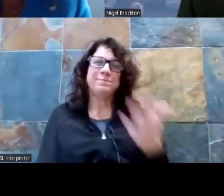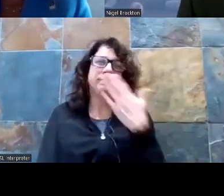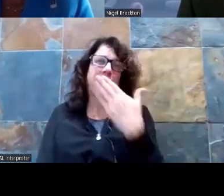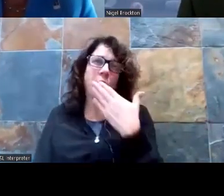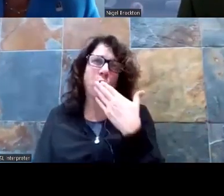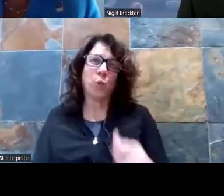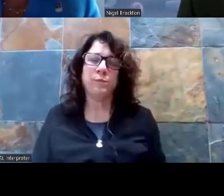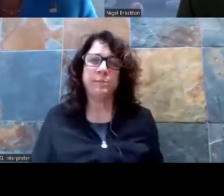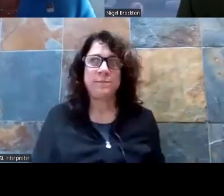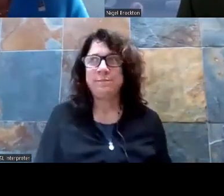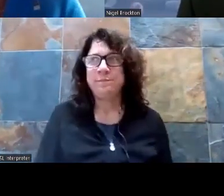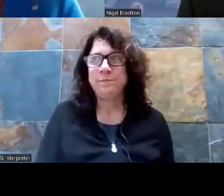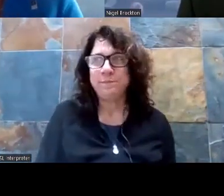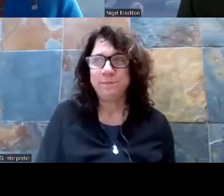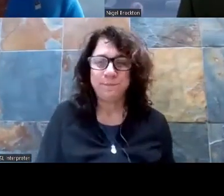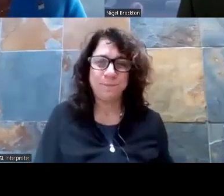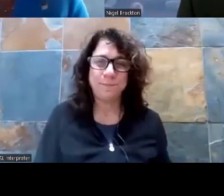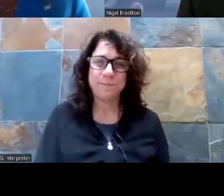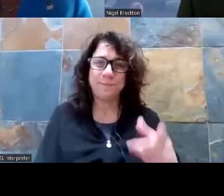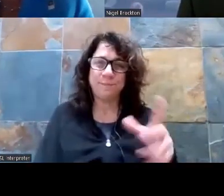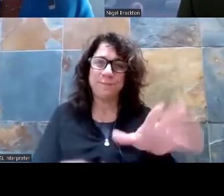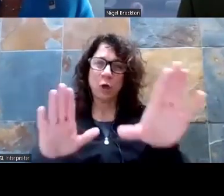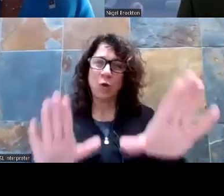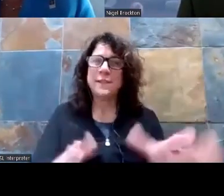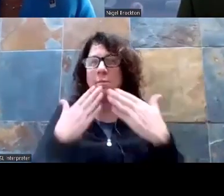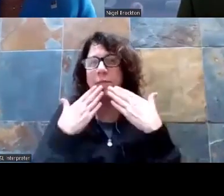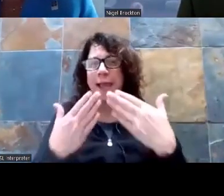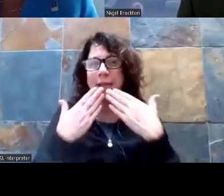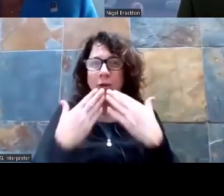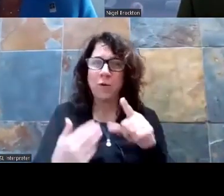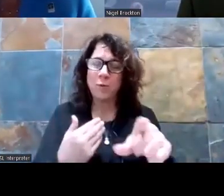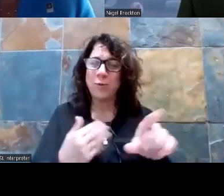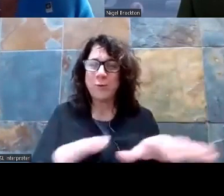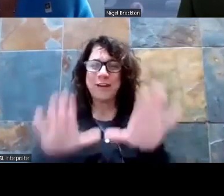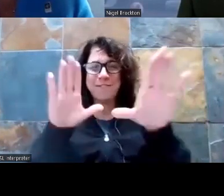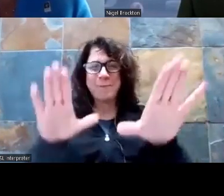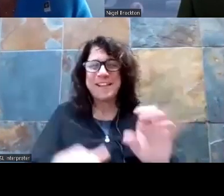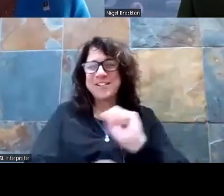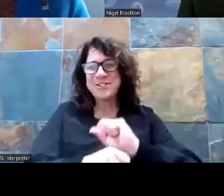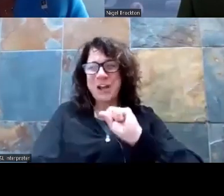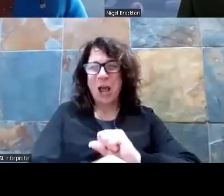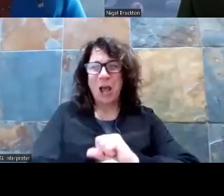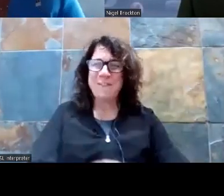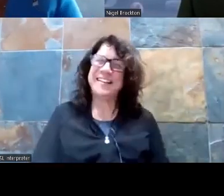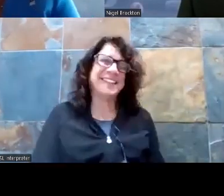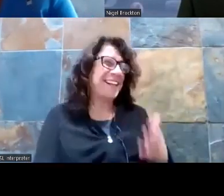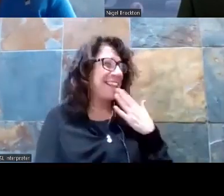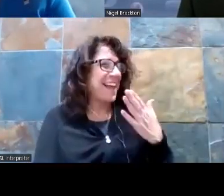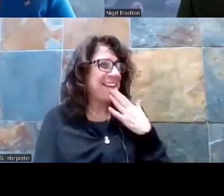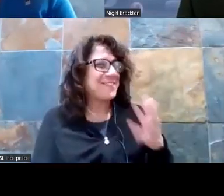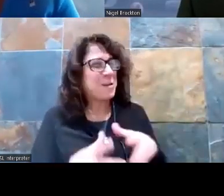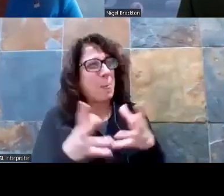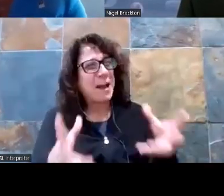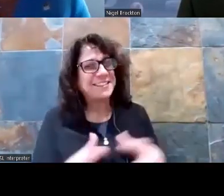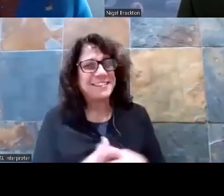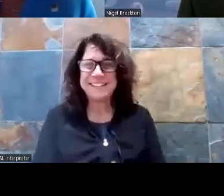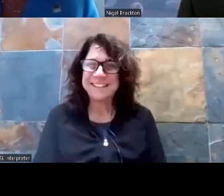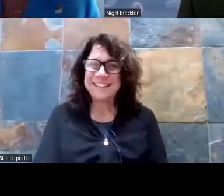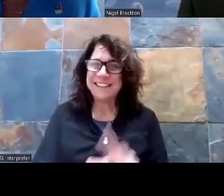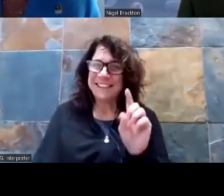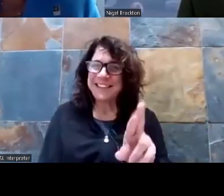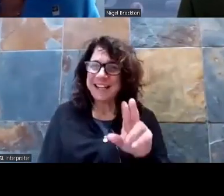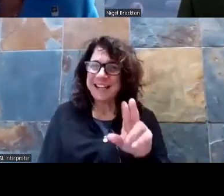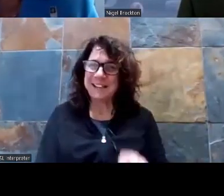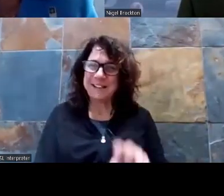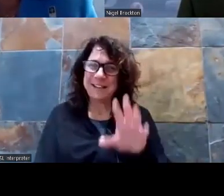you. Awesome, thank you. And you're doing a fabulous job. Thank you so much. Dr.